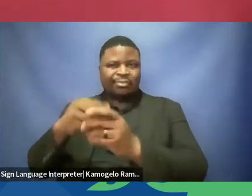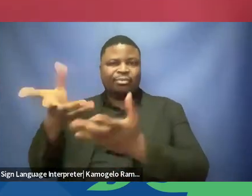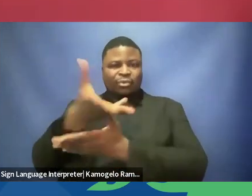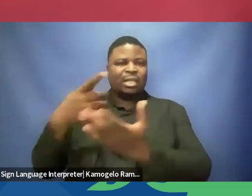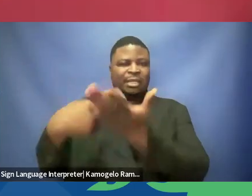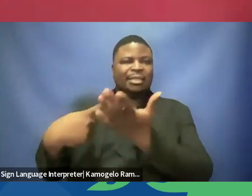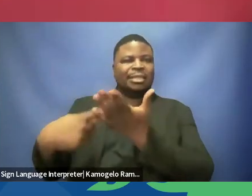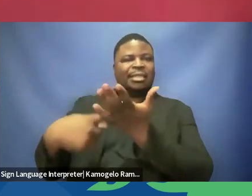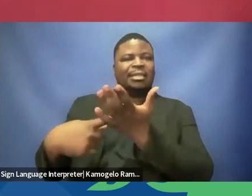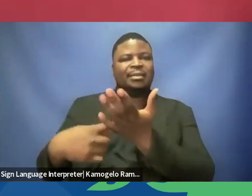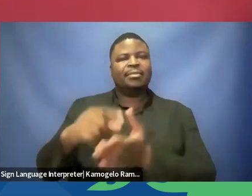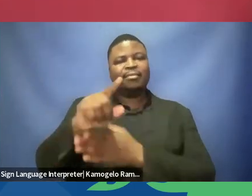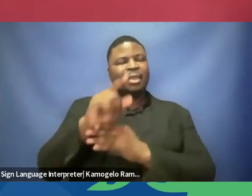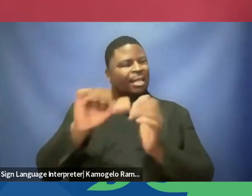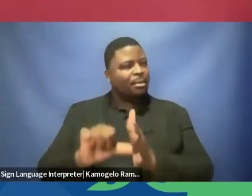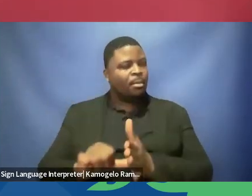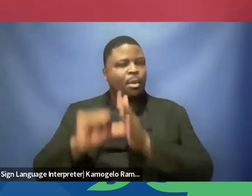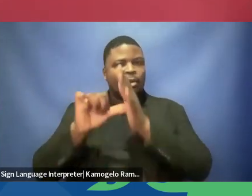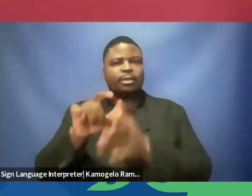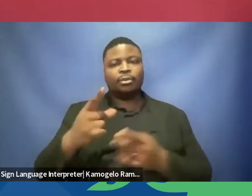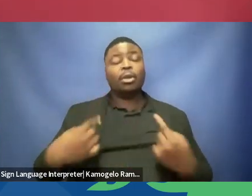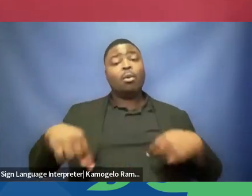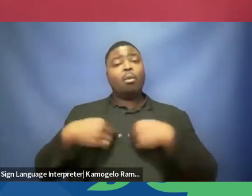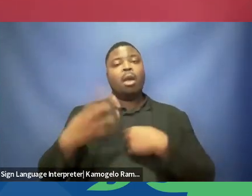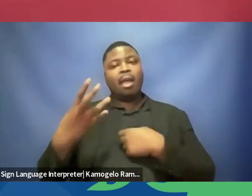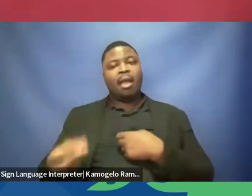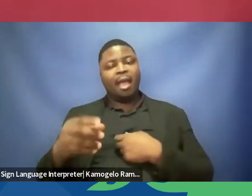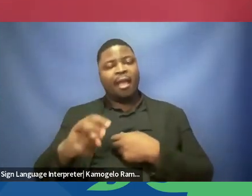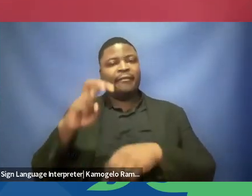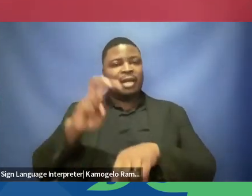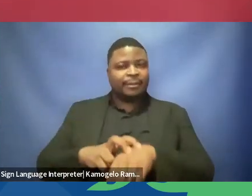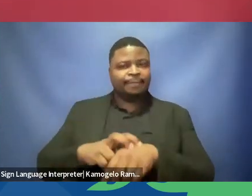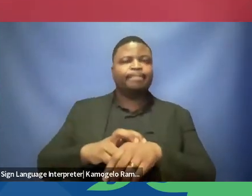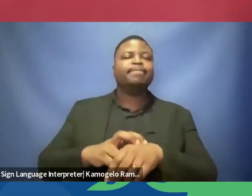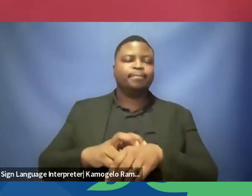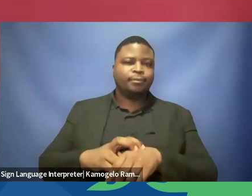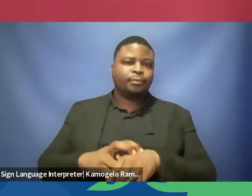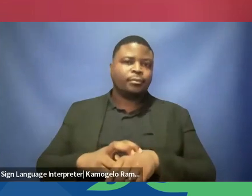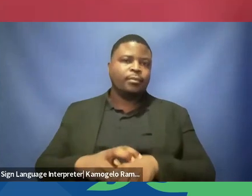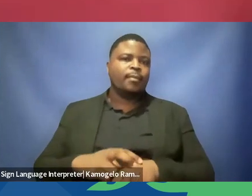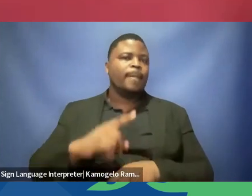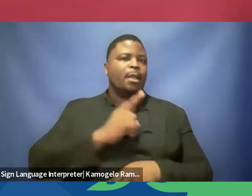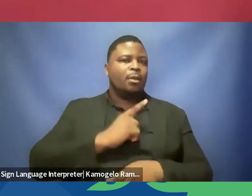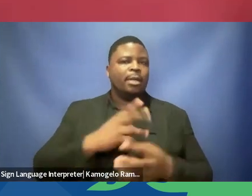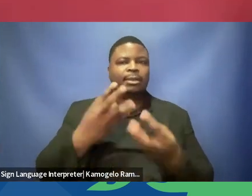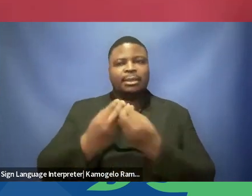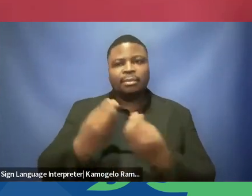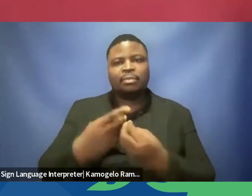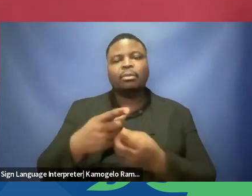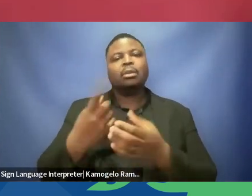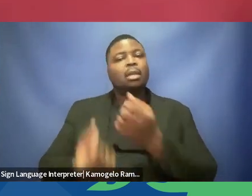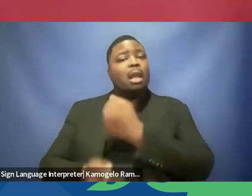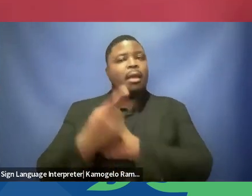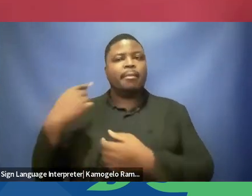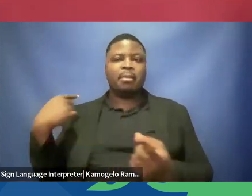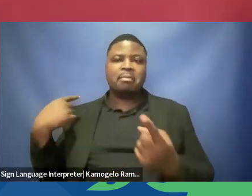And so it was really to meet this need of a practice that is increasing and is important for clinicians